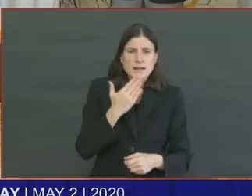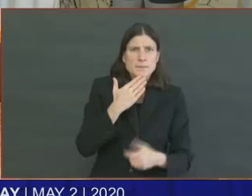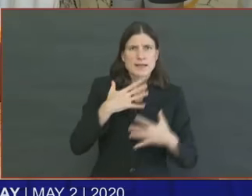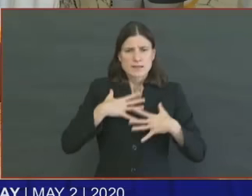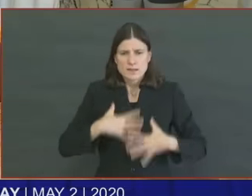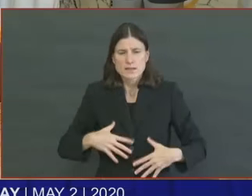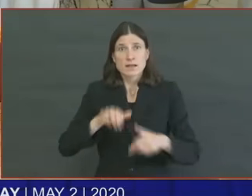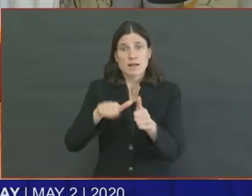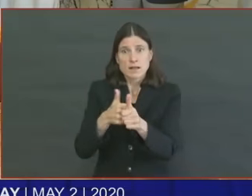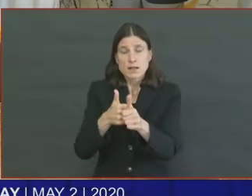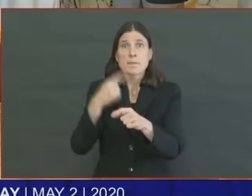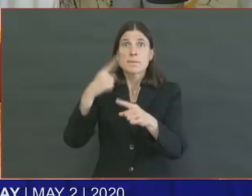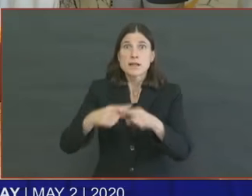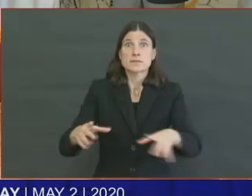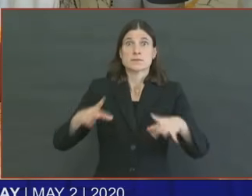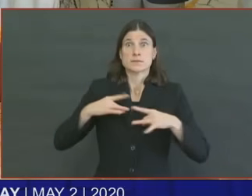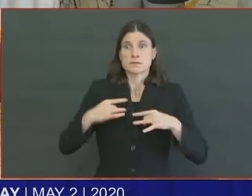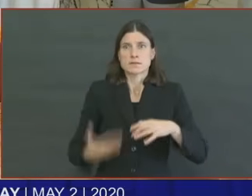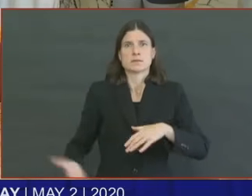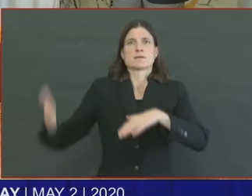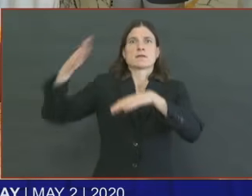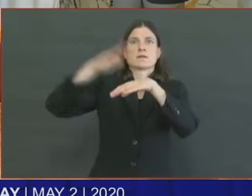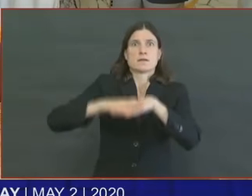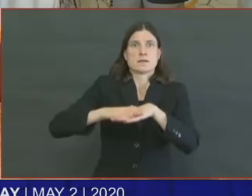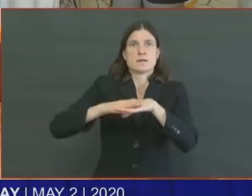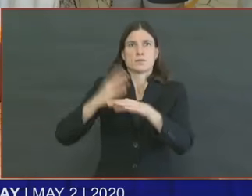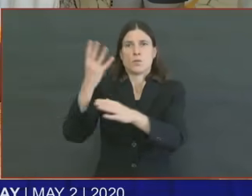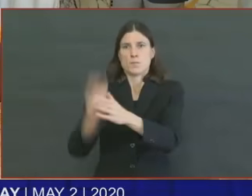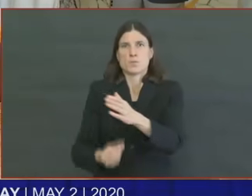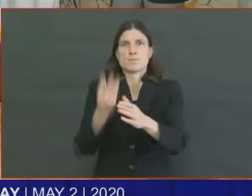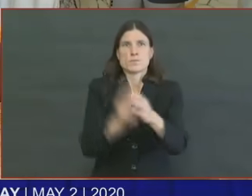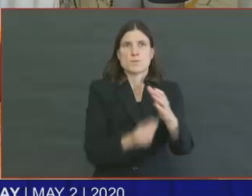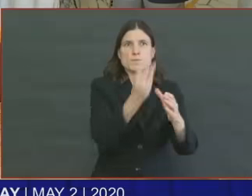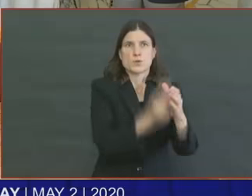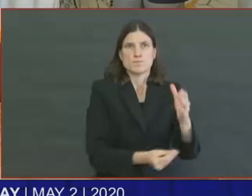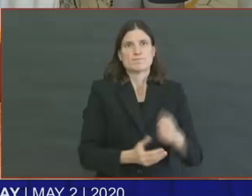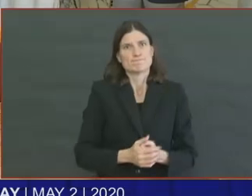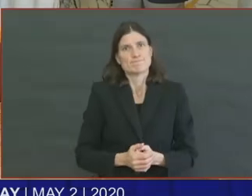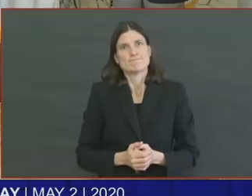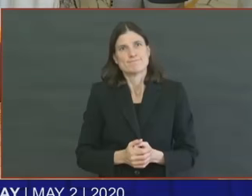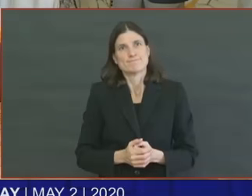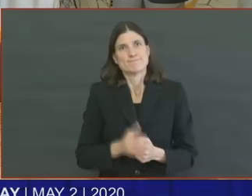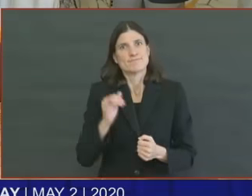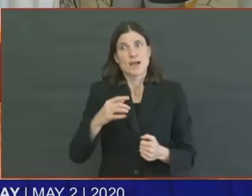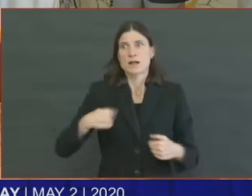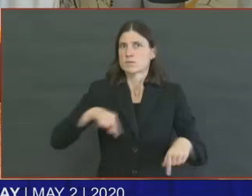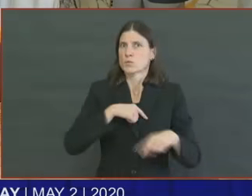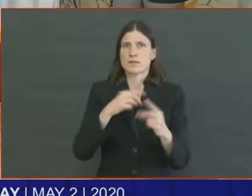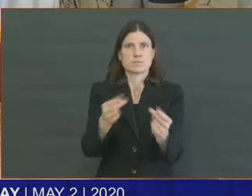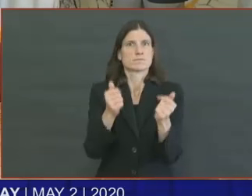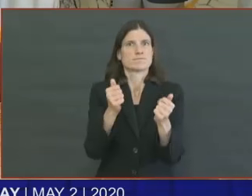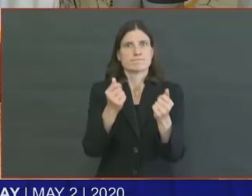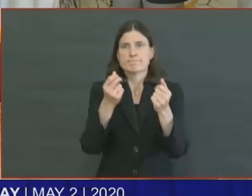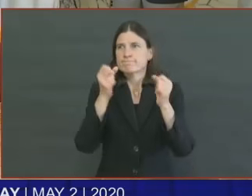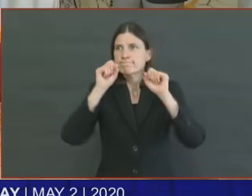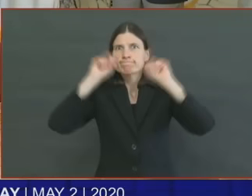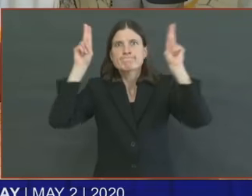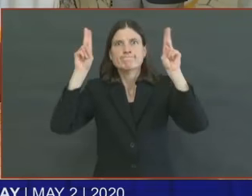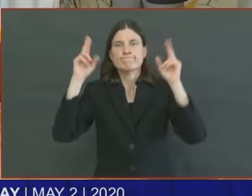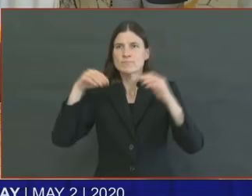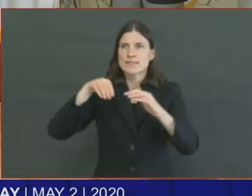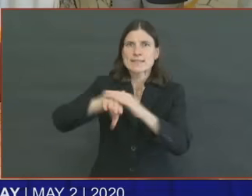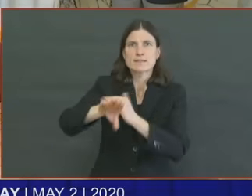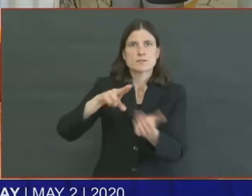scenario, but as the governor has mentioned, we have all hands on deck to do everything we can in our state, given